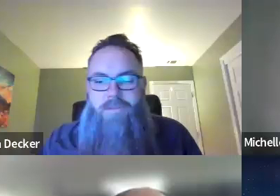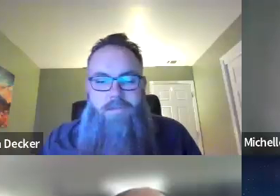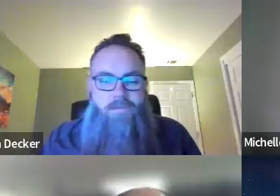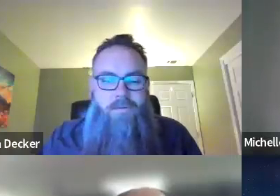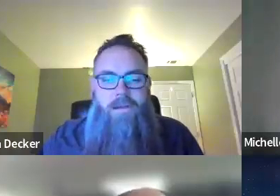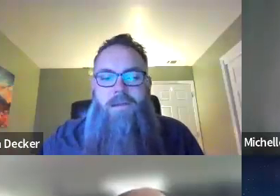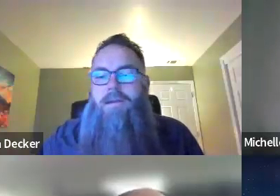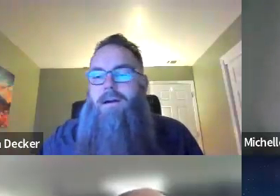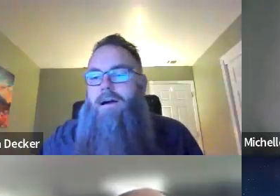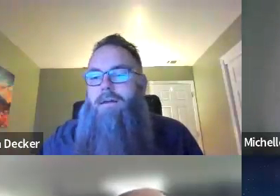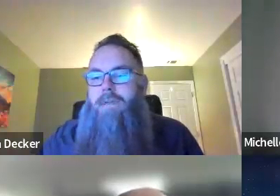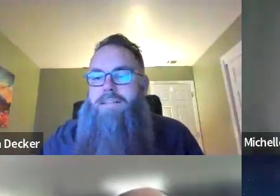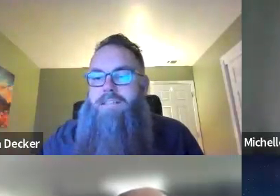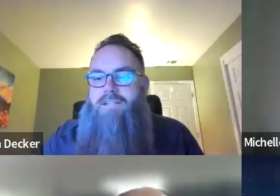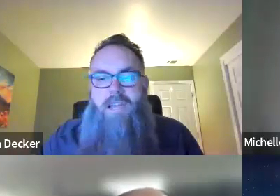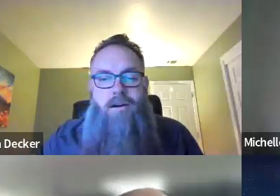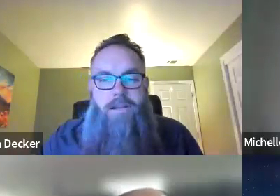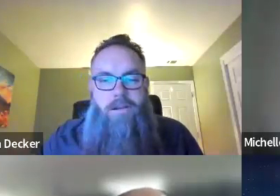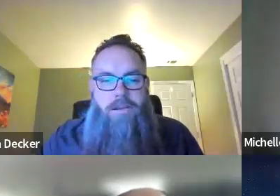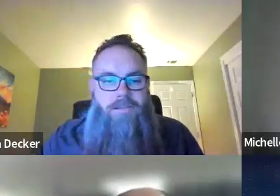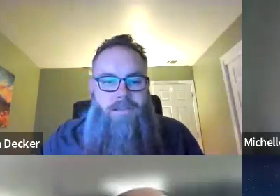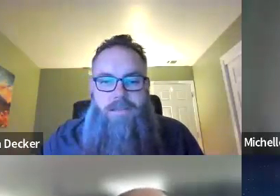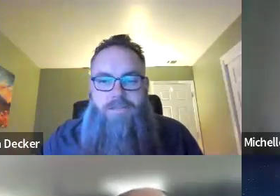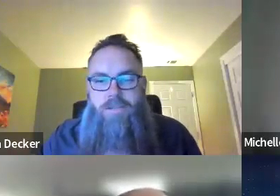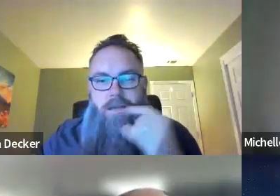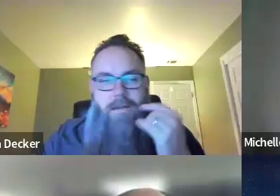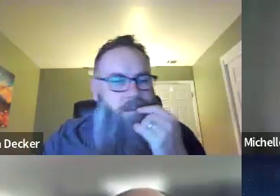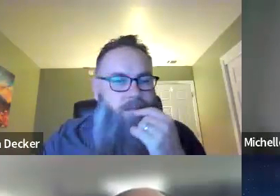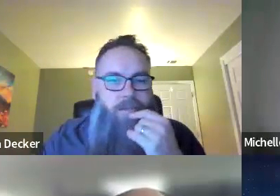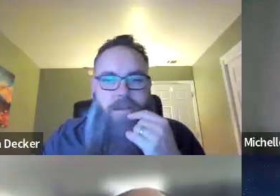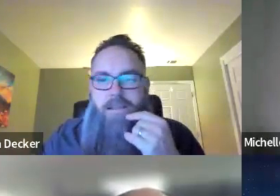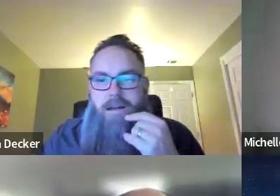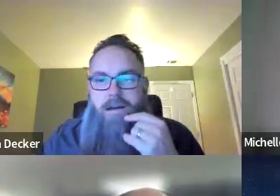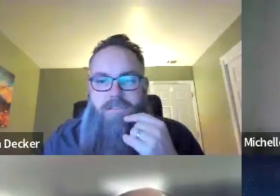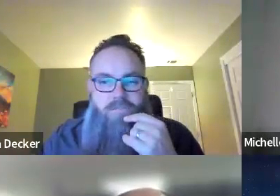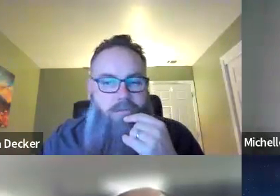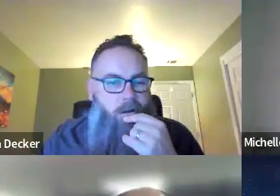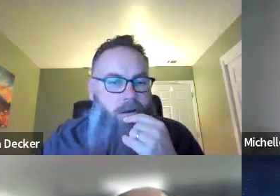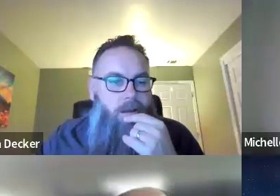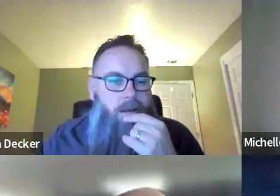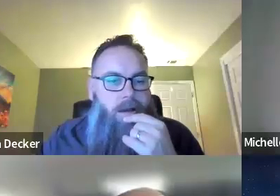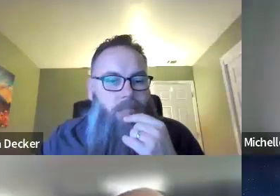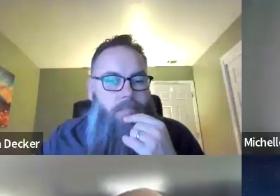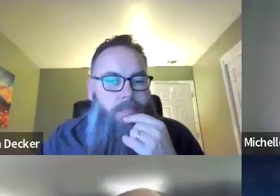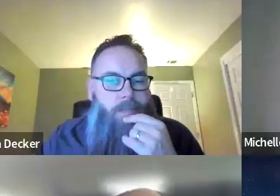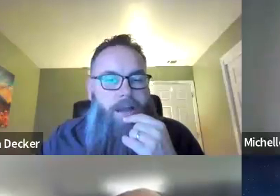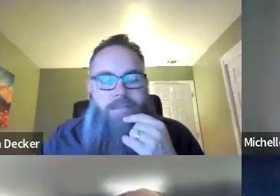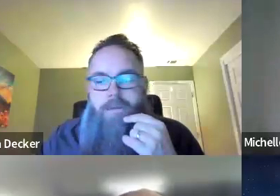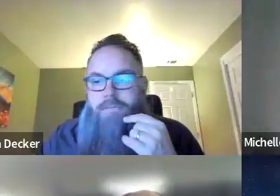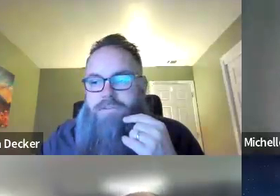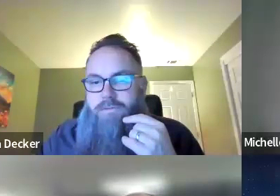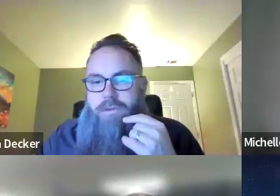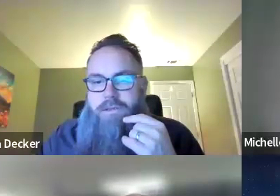relationship up with Kibu. And I saw Jay on here. He's, I think, but he may have had to click off. He's one of our